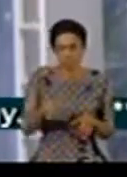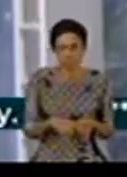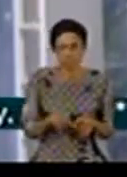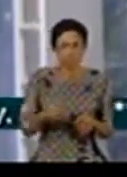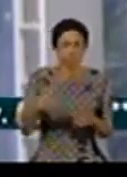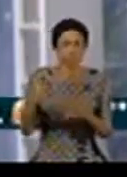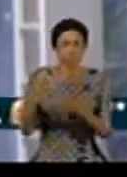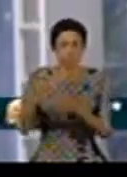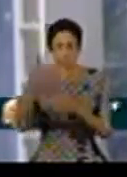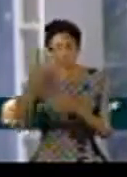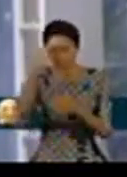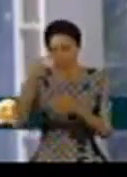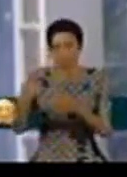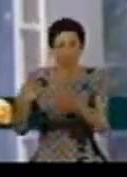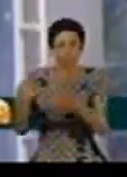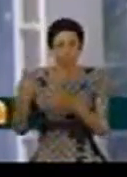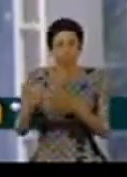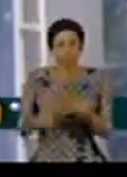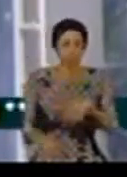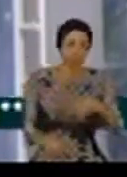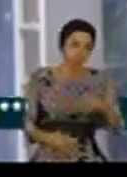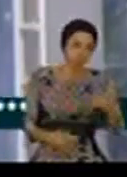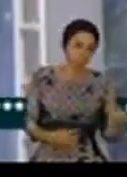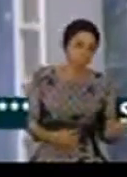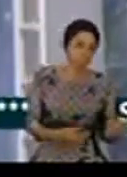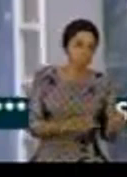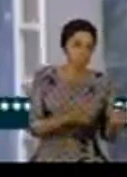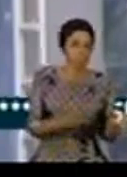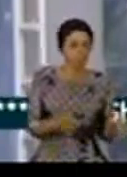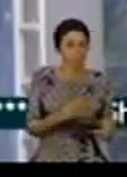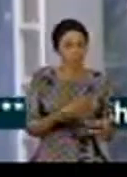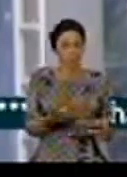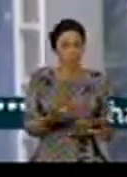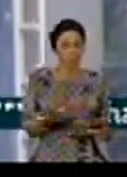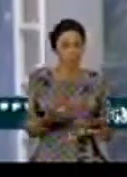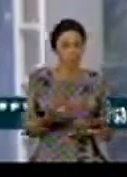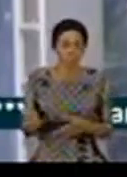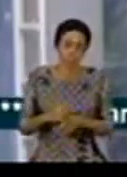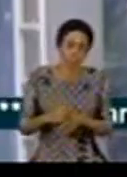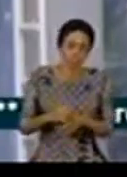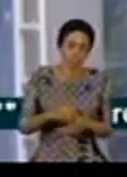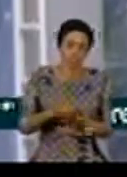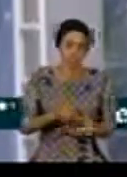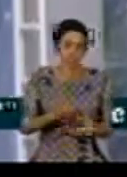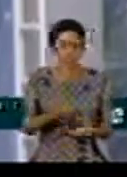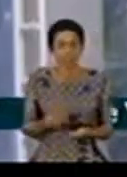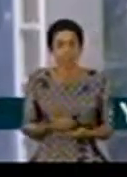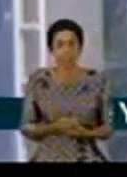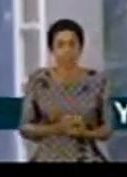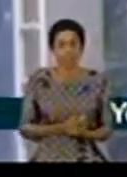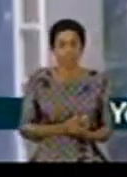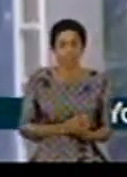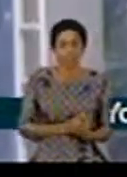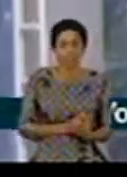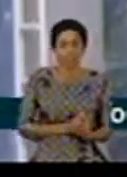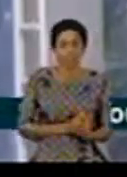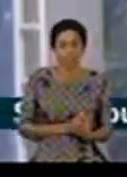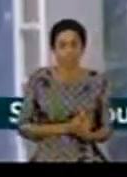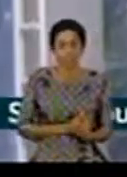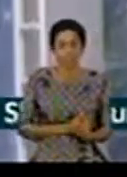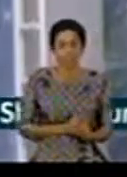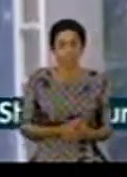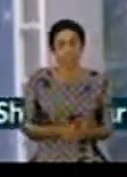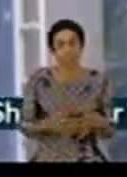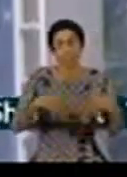one native place. They treated it locally. I went back to my brother, unit. What happened?